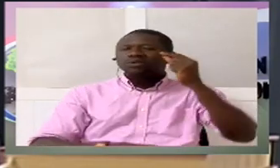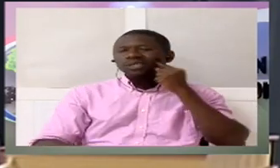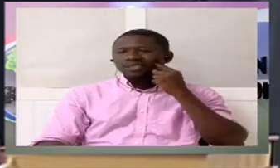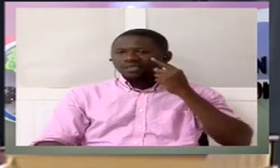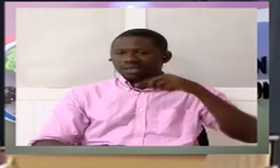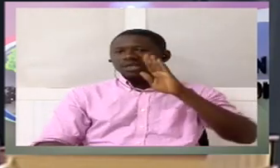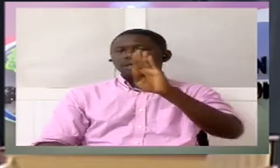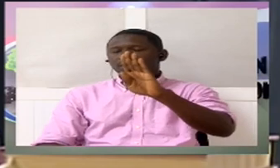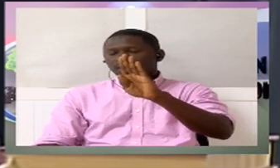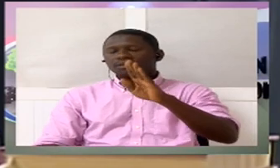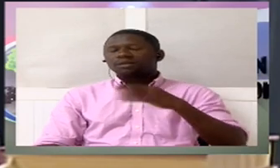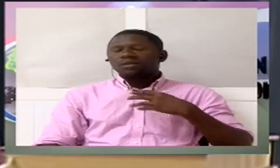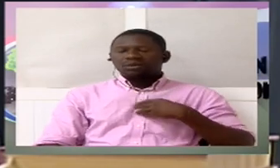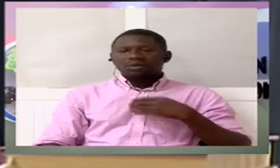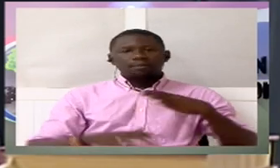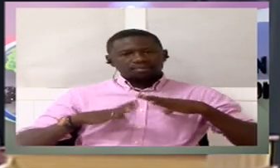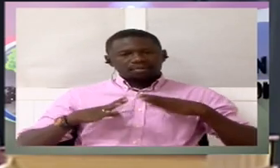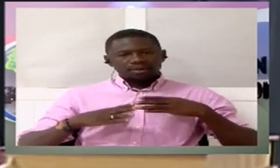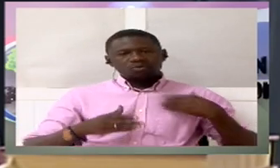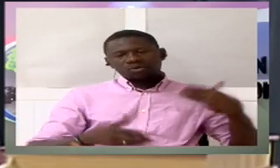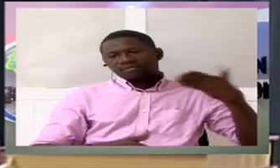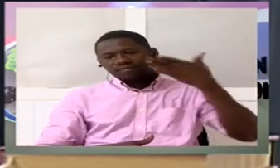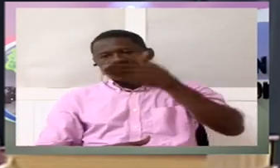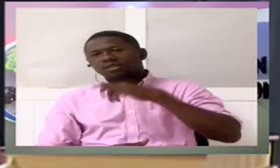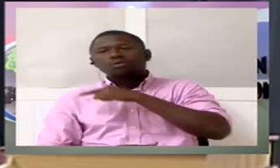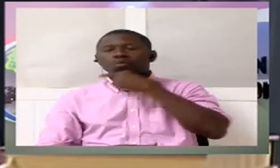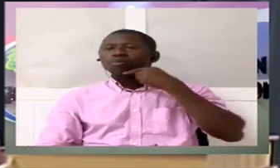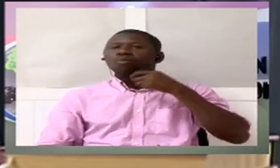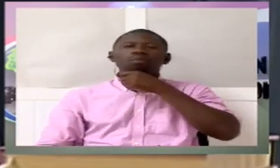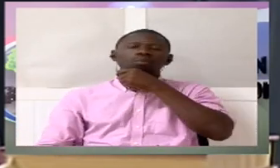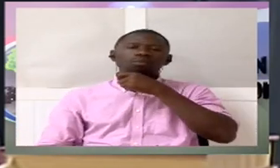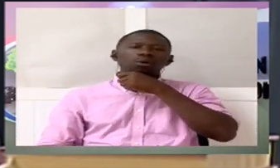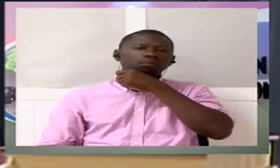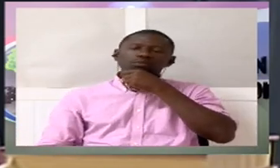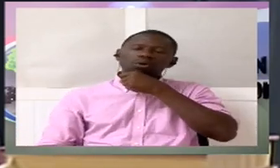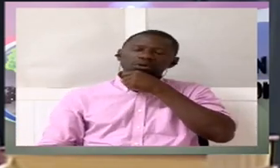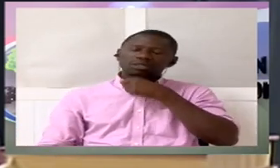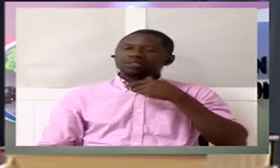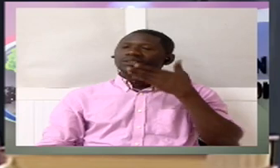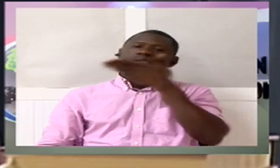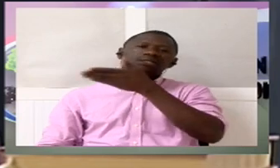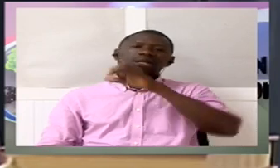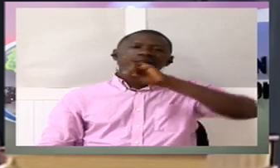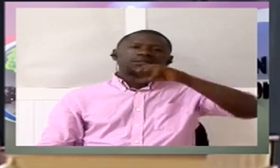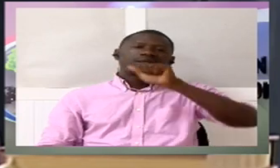Few days later. Pareta purkata mama jube jara. He was preparing to visit his grandma in